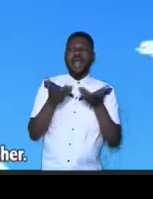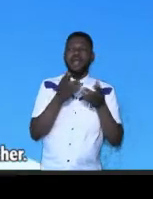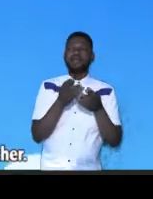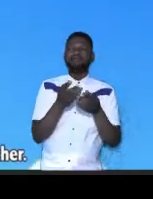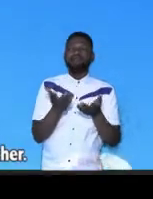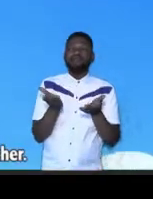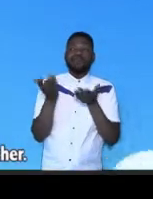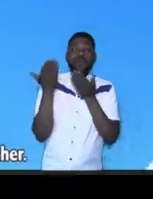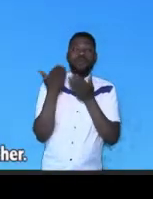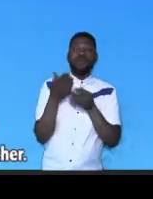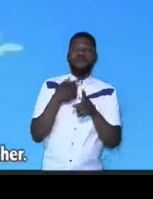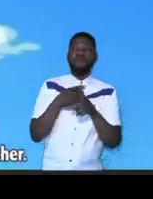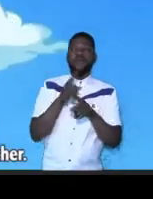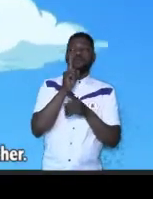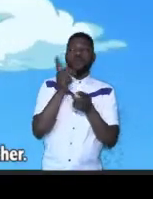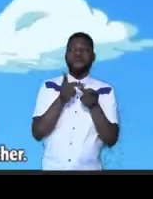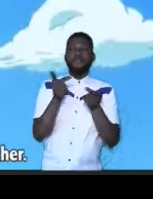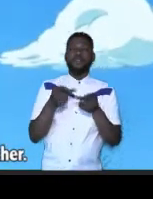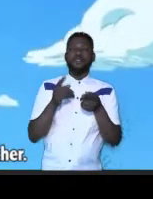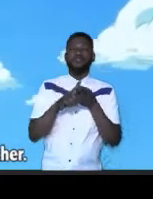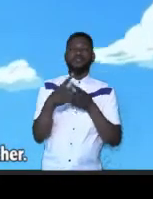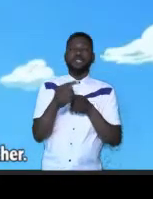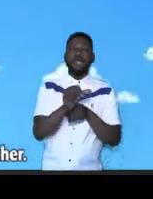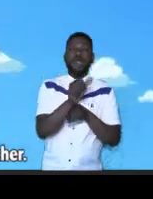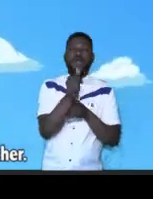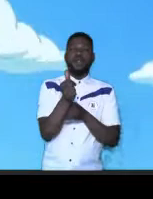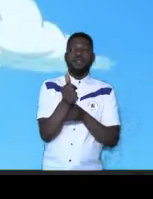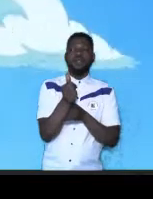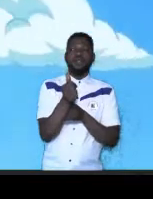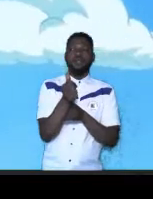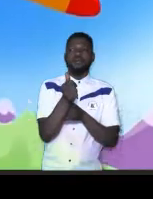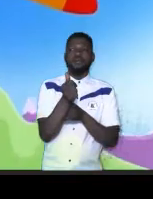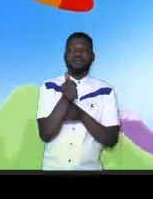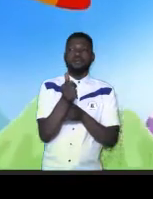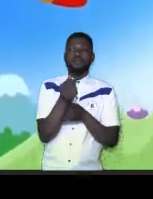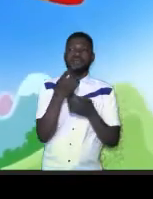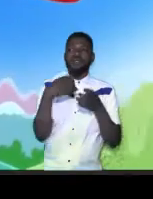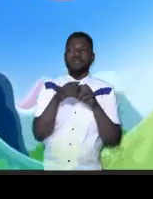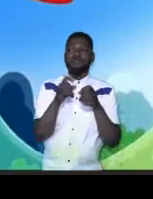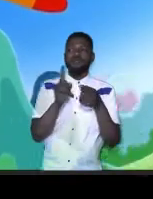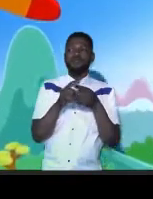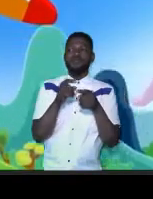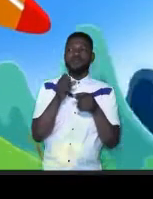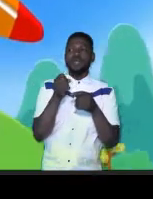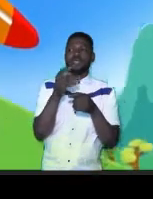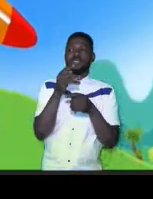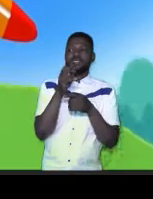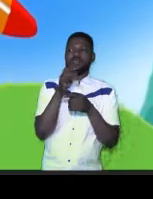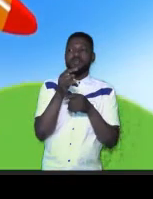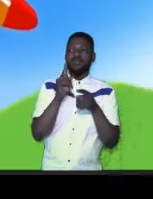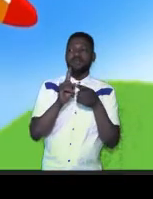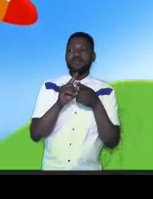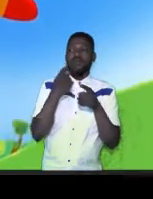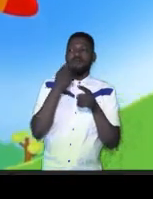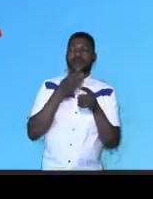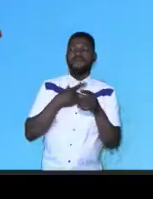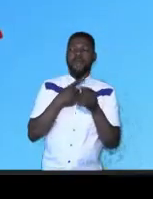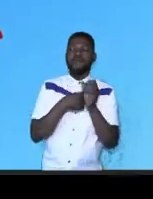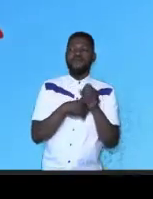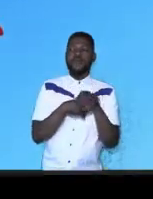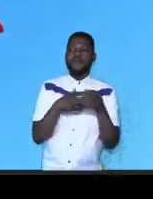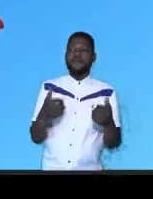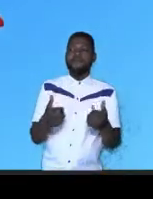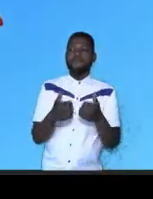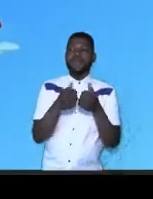carry cargo from one place to the other. Even to Spain for my football match?